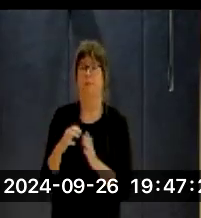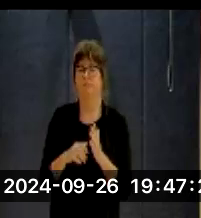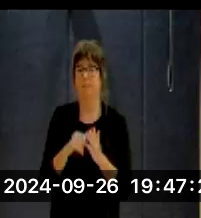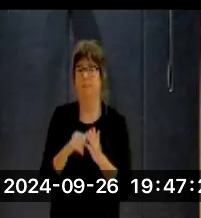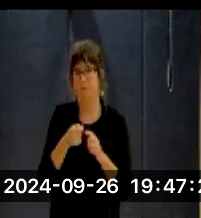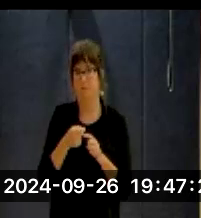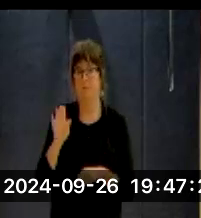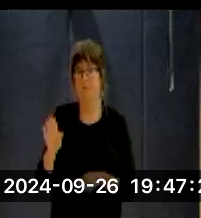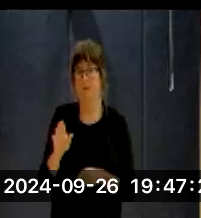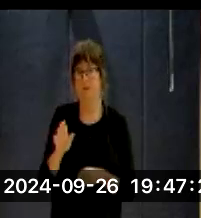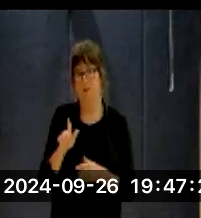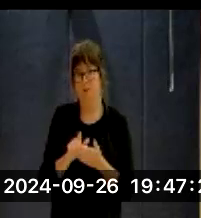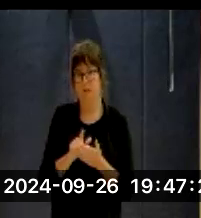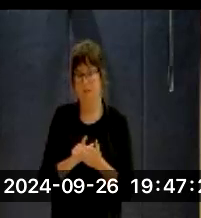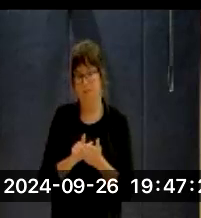counsel,